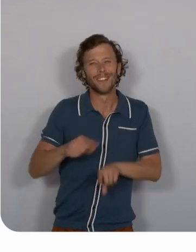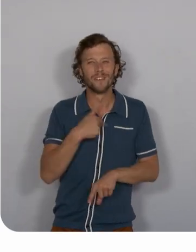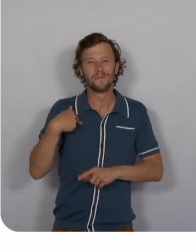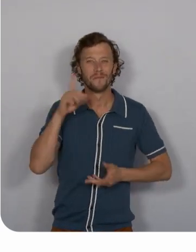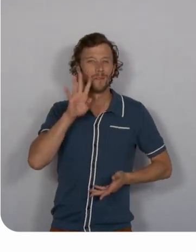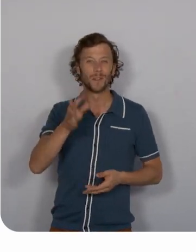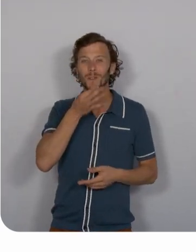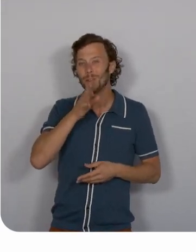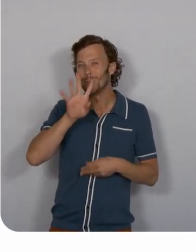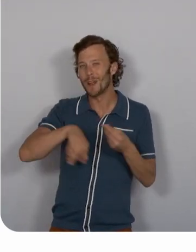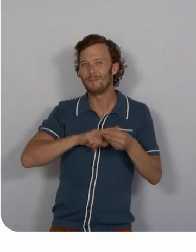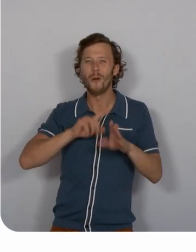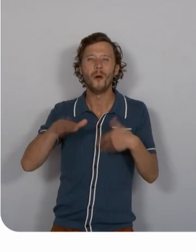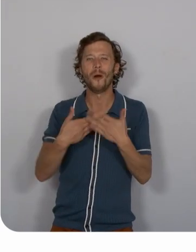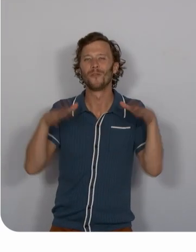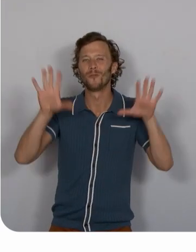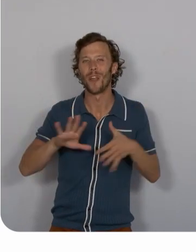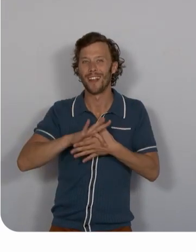3. Thank you.